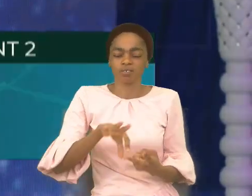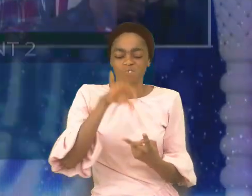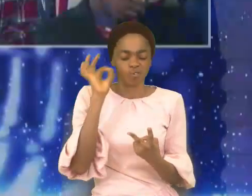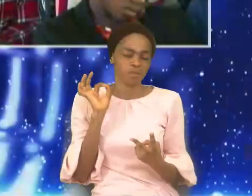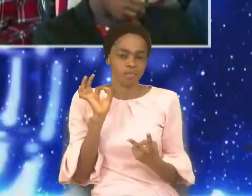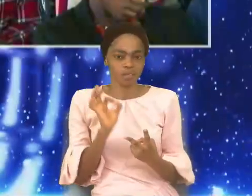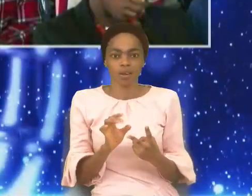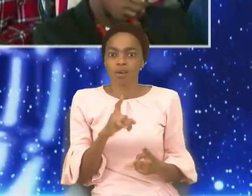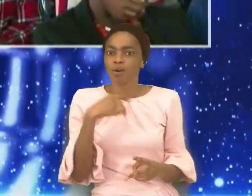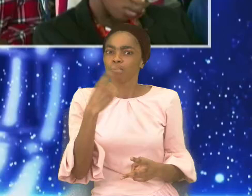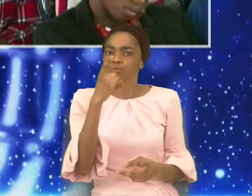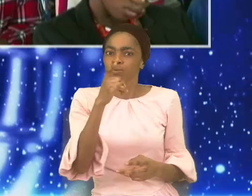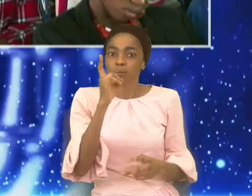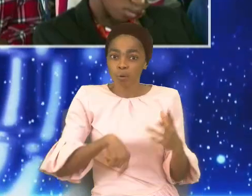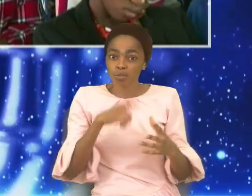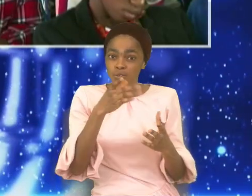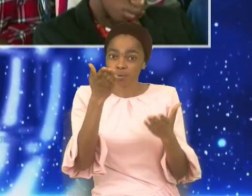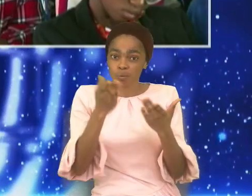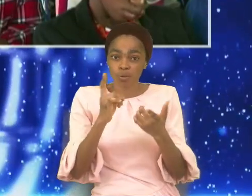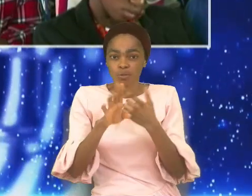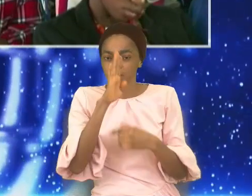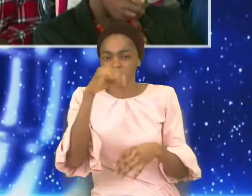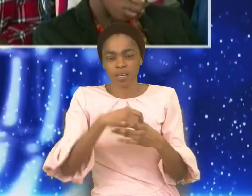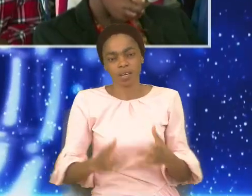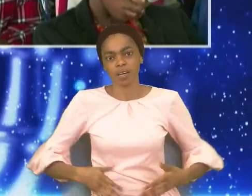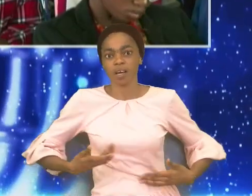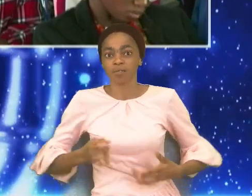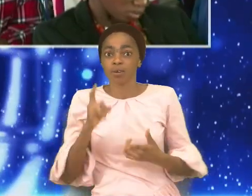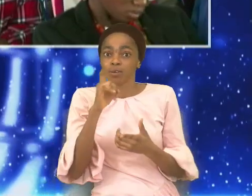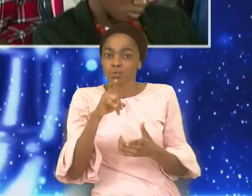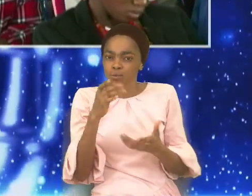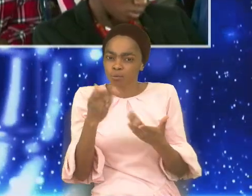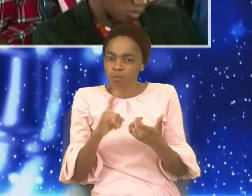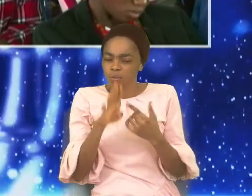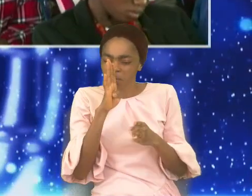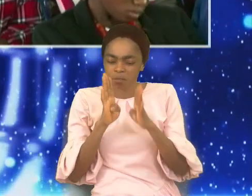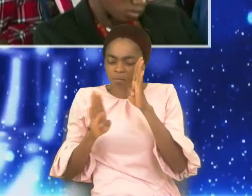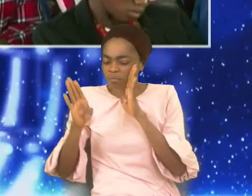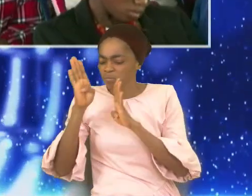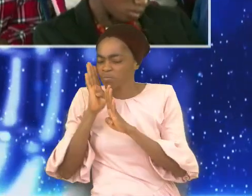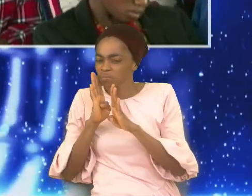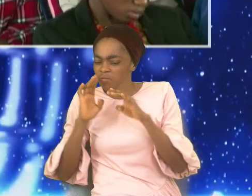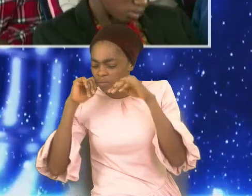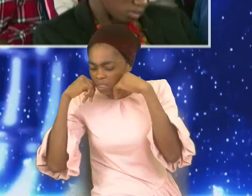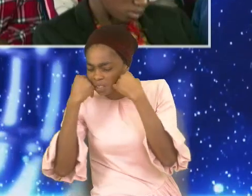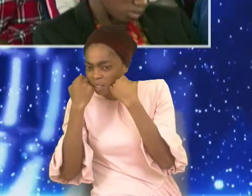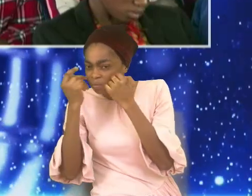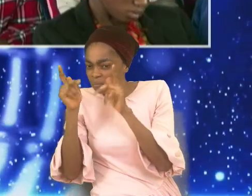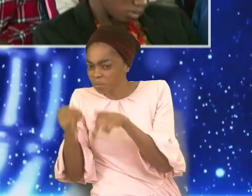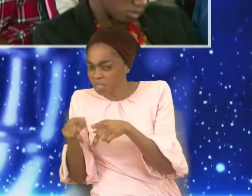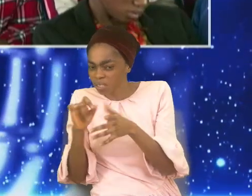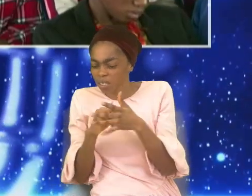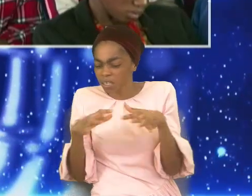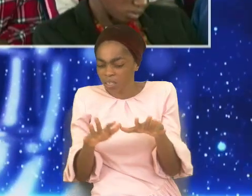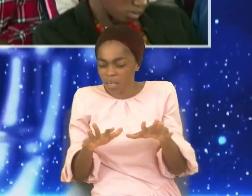conquered, humiliated person that is crawling before everyone and does not have